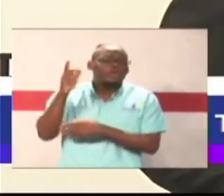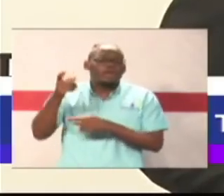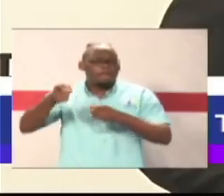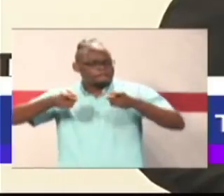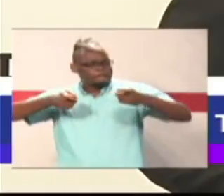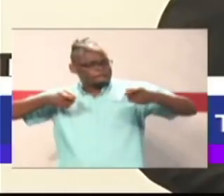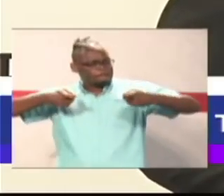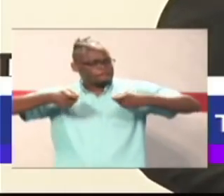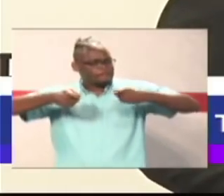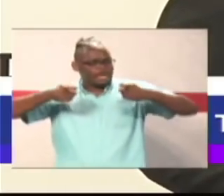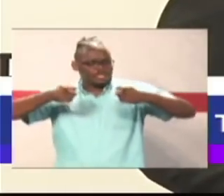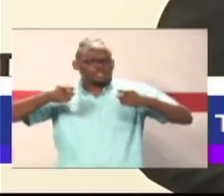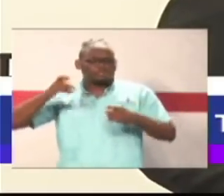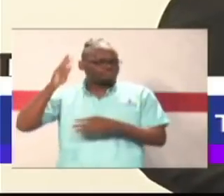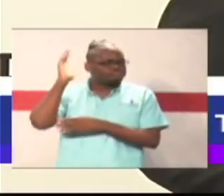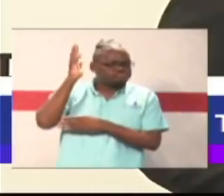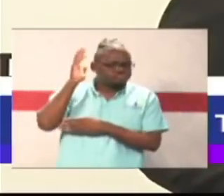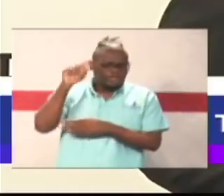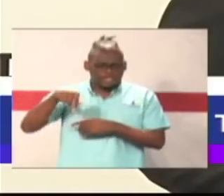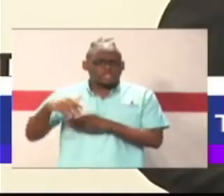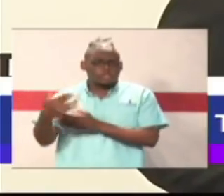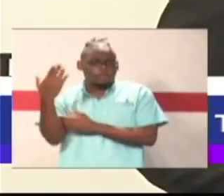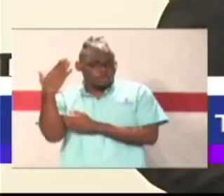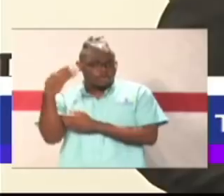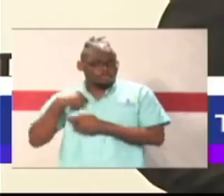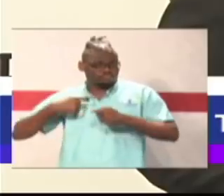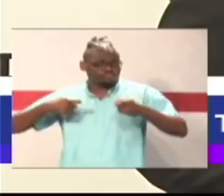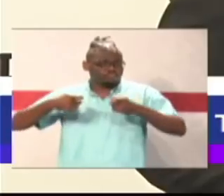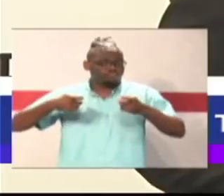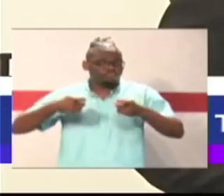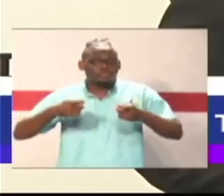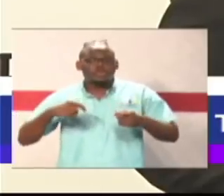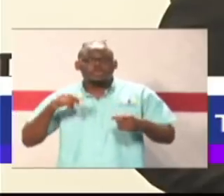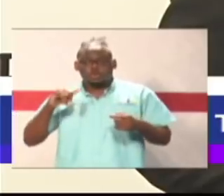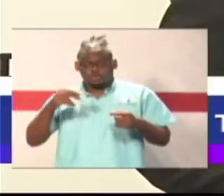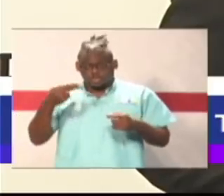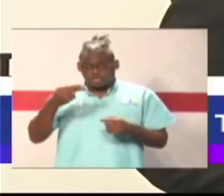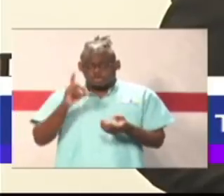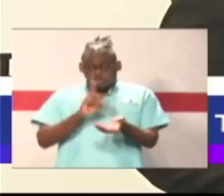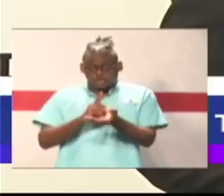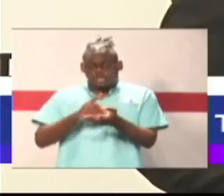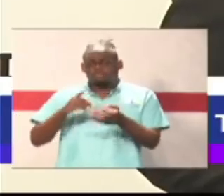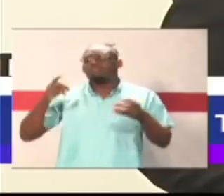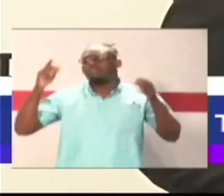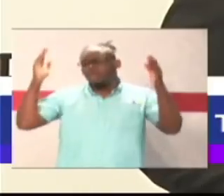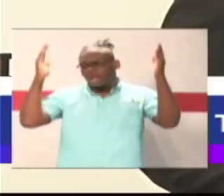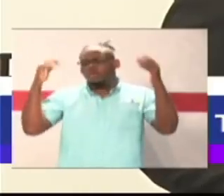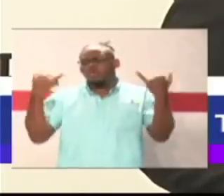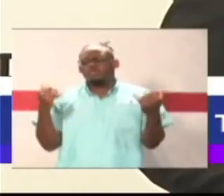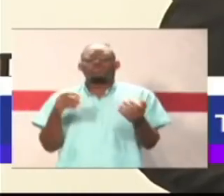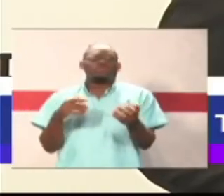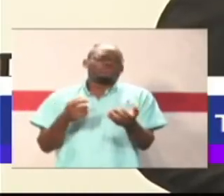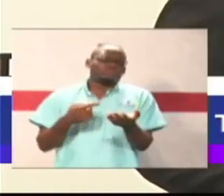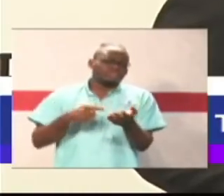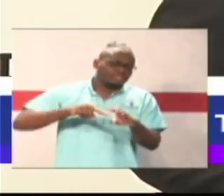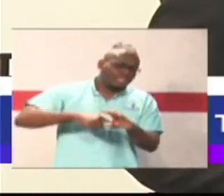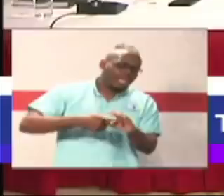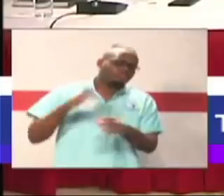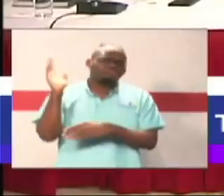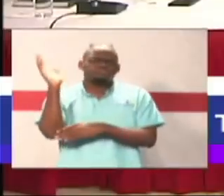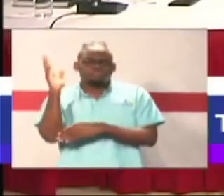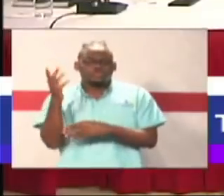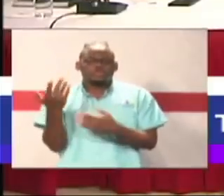update. Dr. Avery Hines will begin with the latest clinical, vaccination, and epidemiological updates.